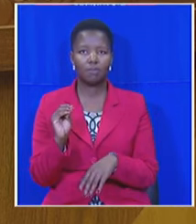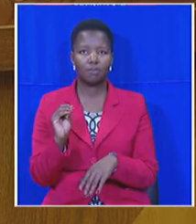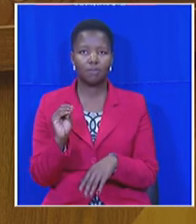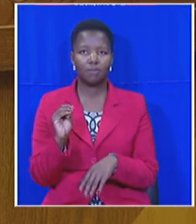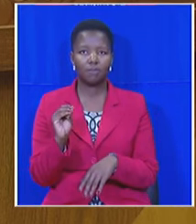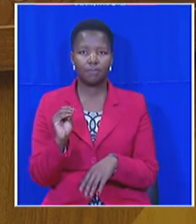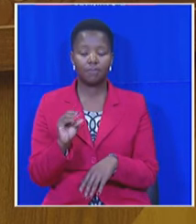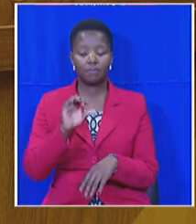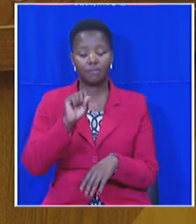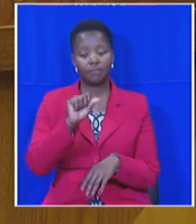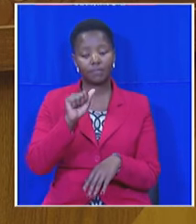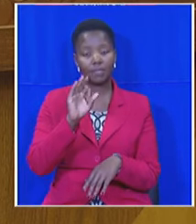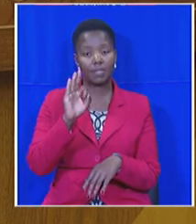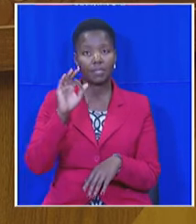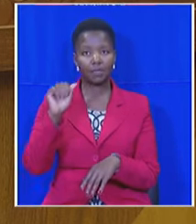SAFA